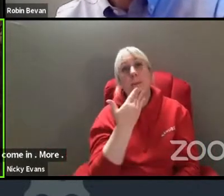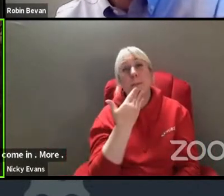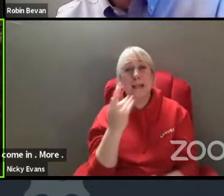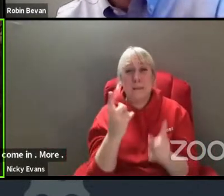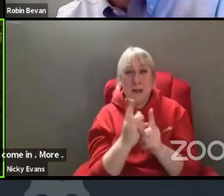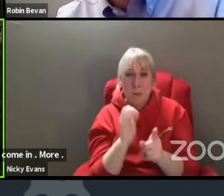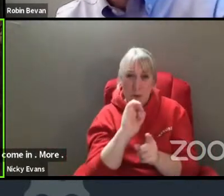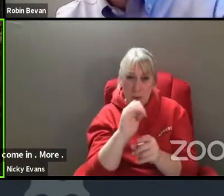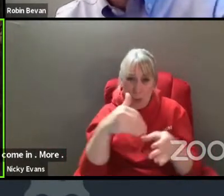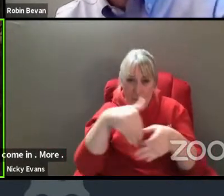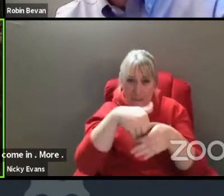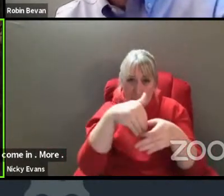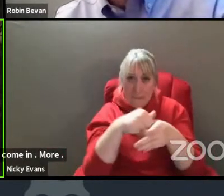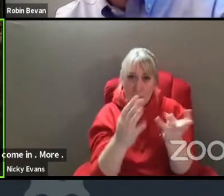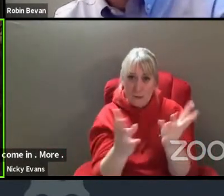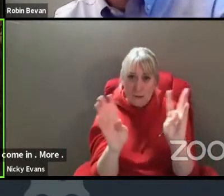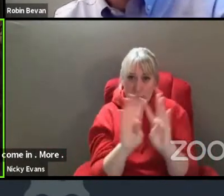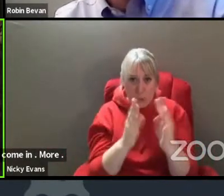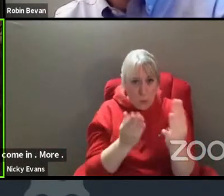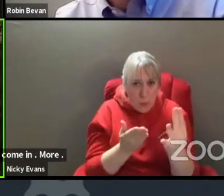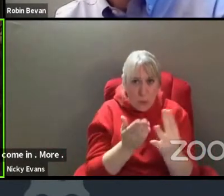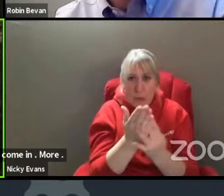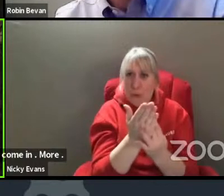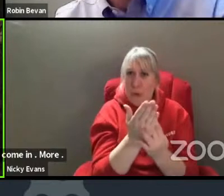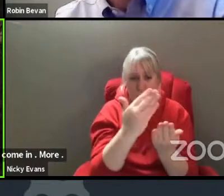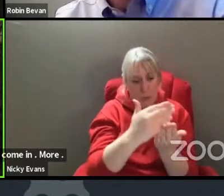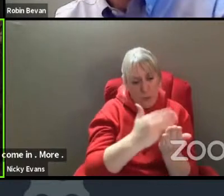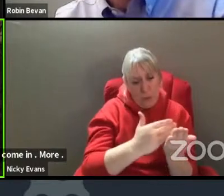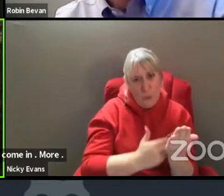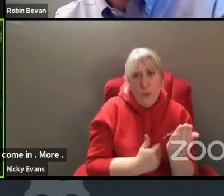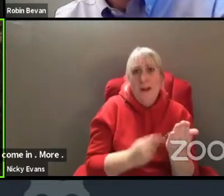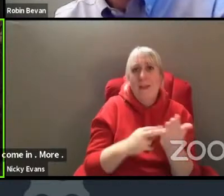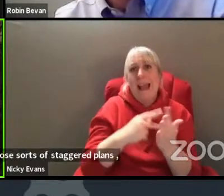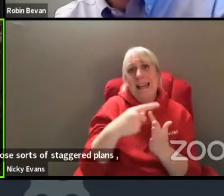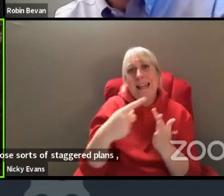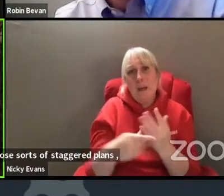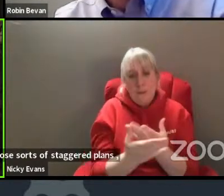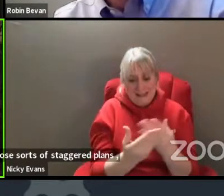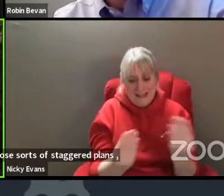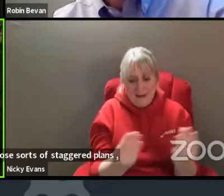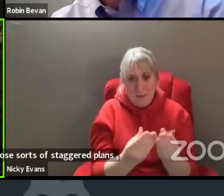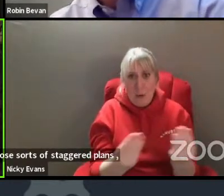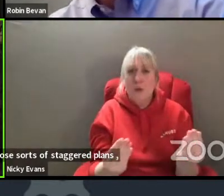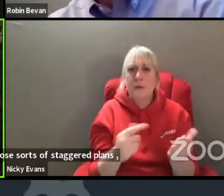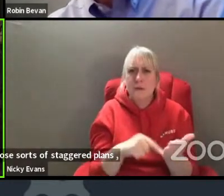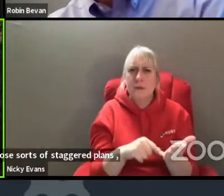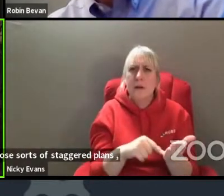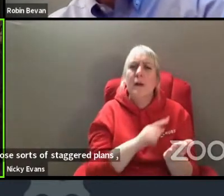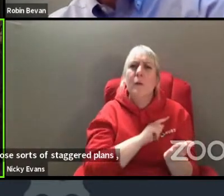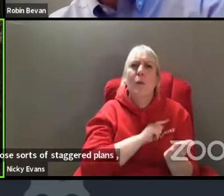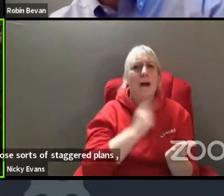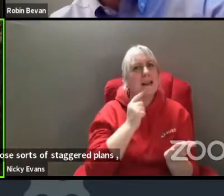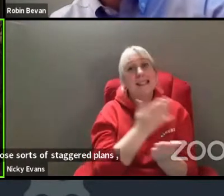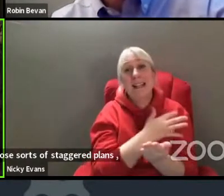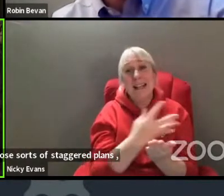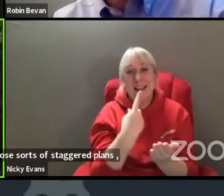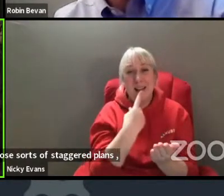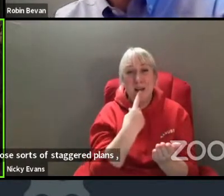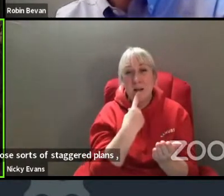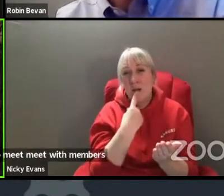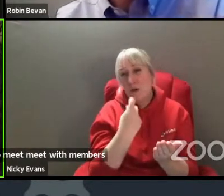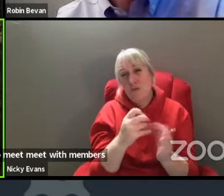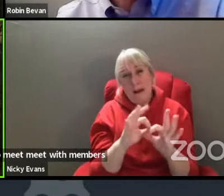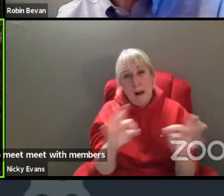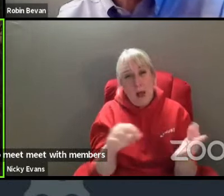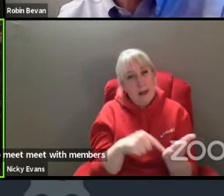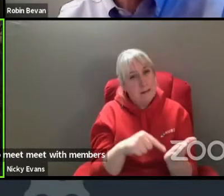union materials, which look at red lines drawn from union and government guidance, and to look at those with your head teacher and to